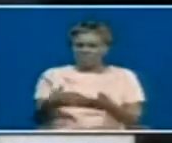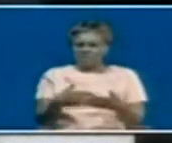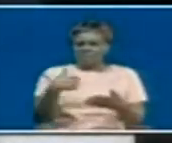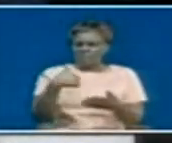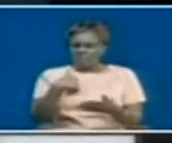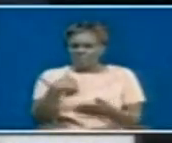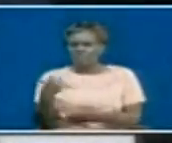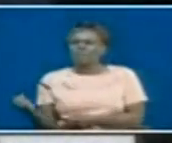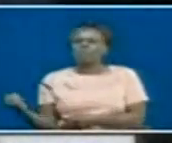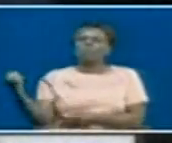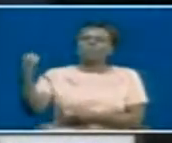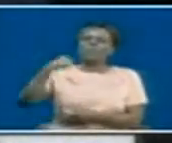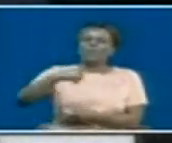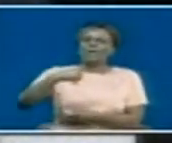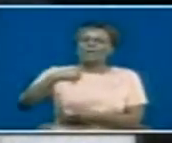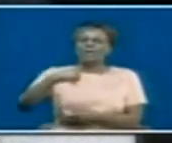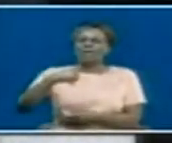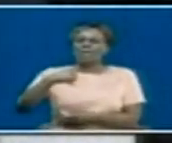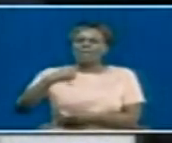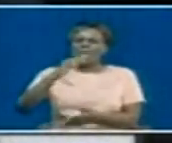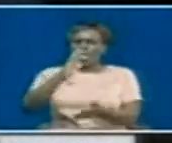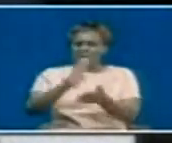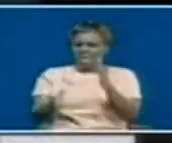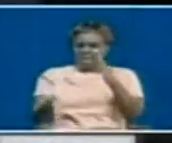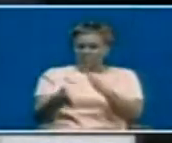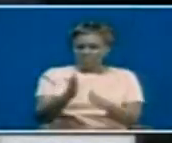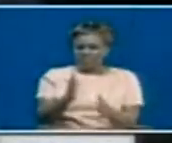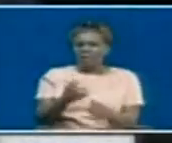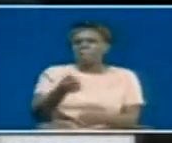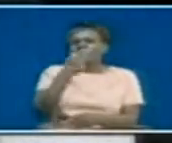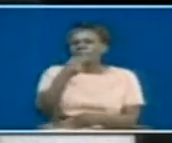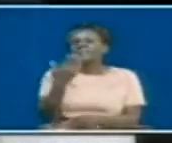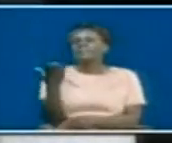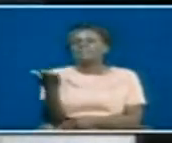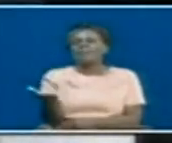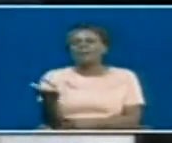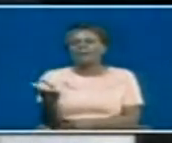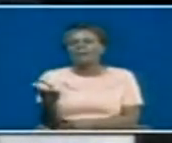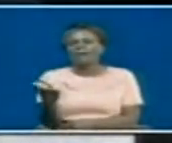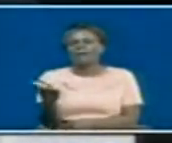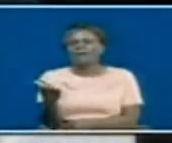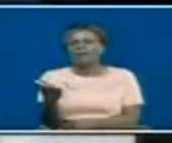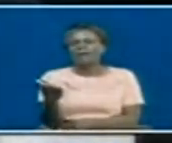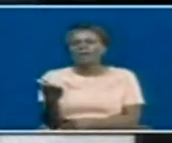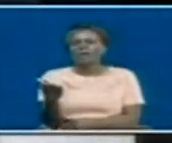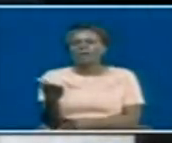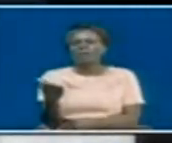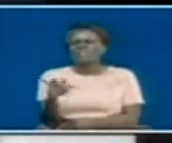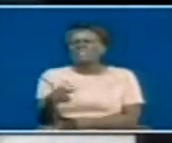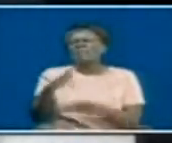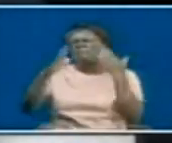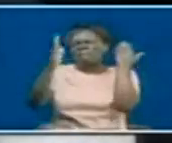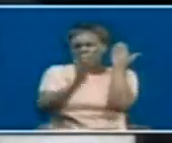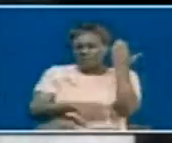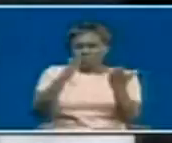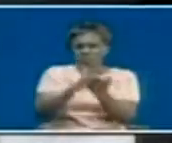waking up and there's all these empty cartons of medicine. And it was so horrible because